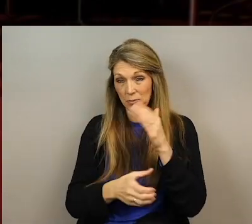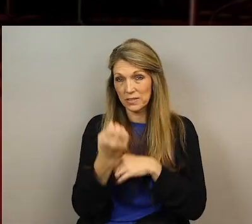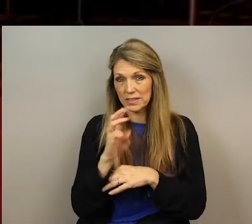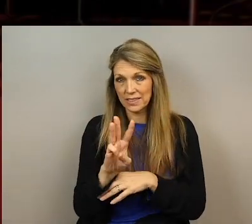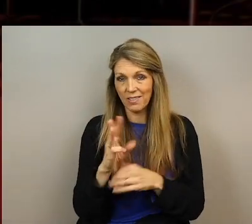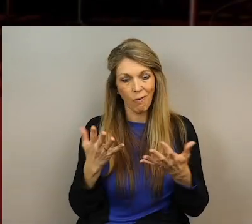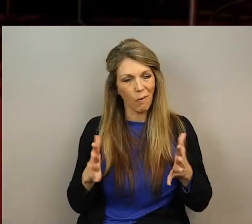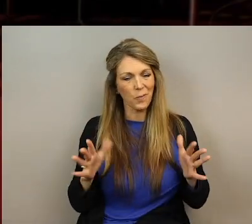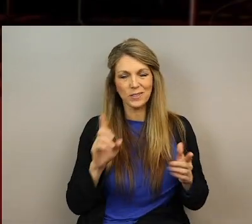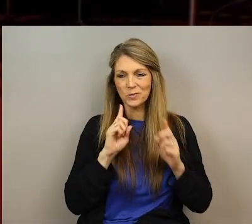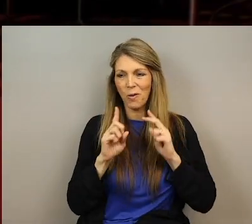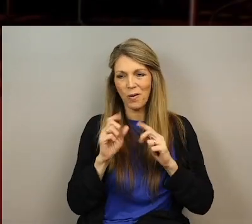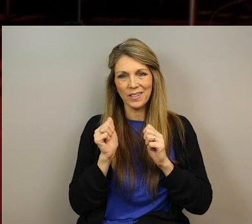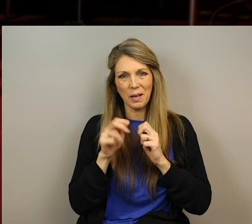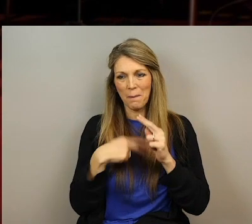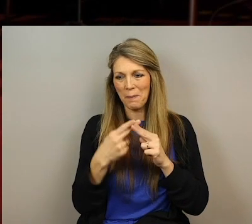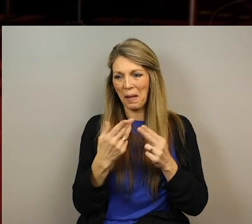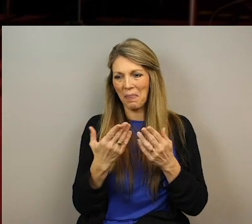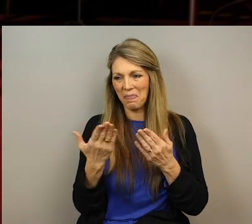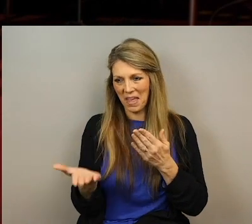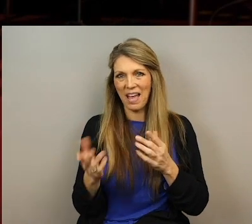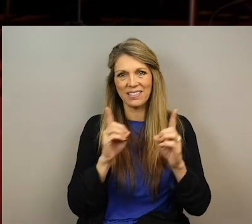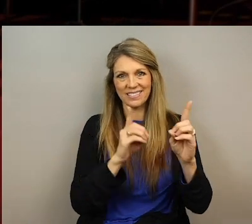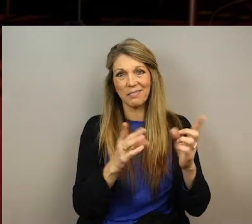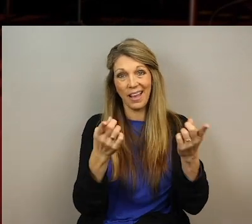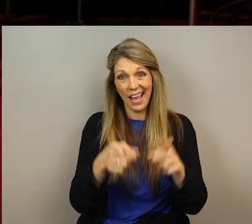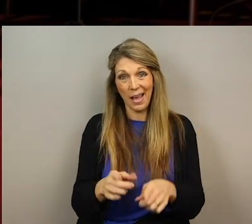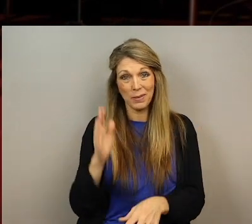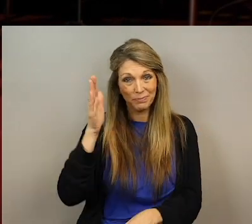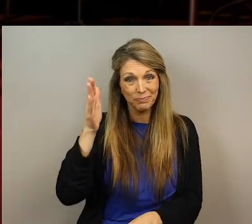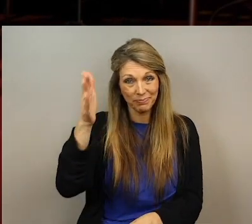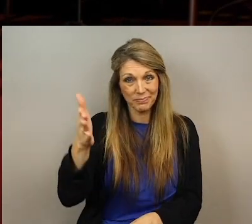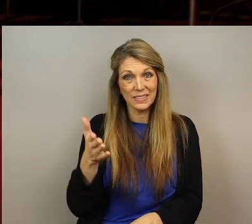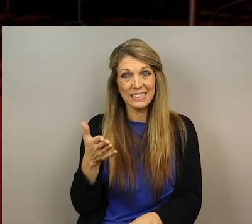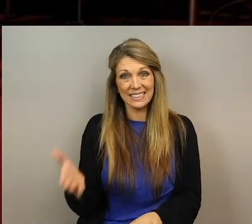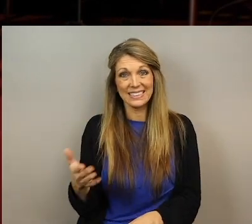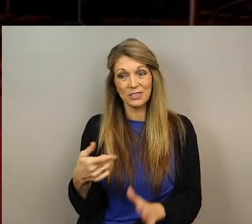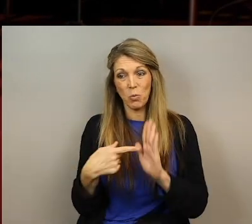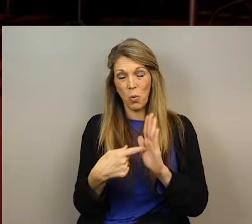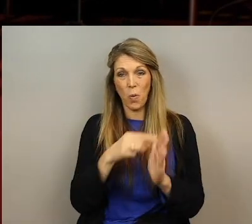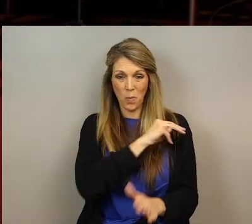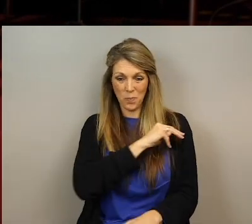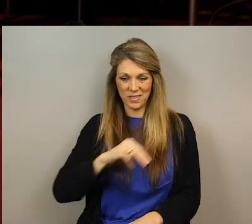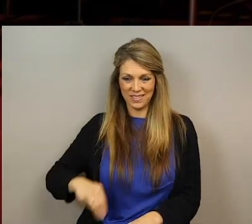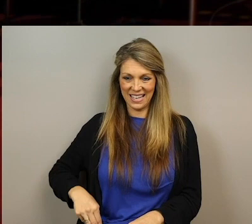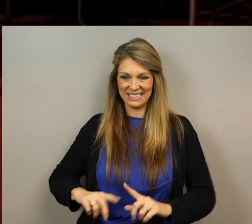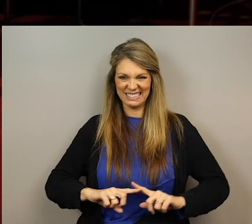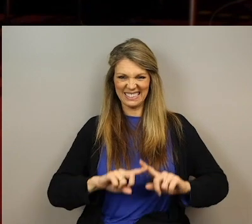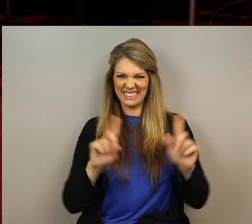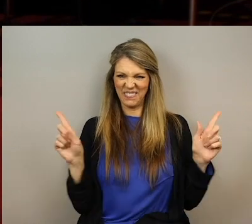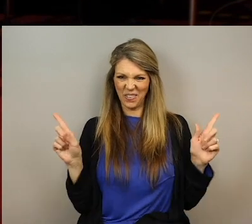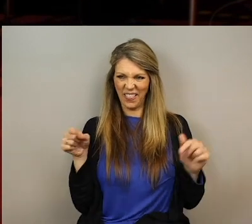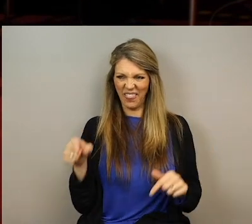16, already talking again to his disciples about what must happen, that his role as the Messiah looks vastly different than what